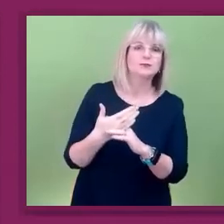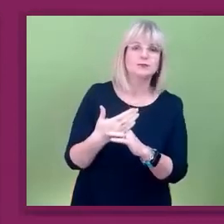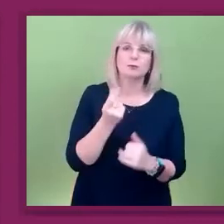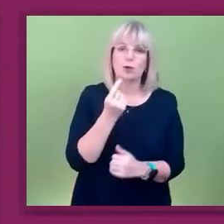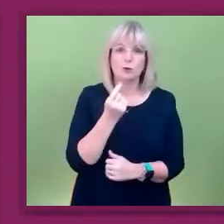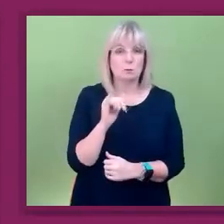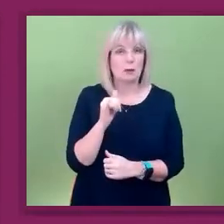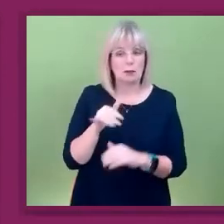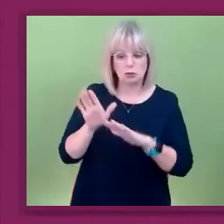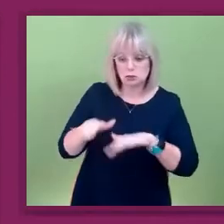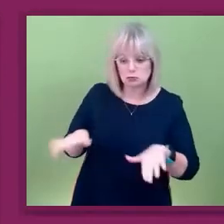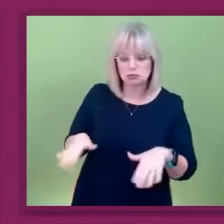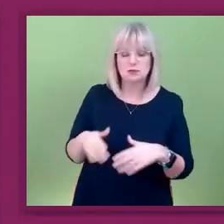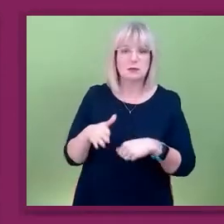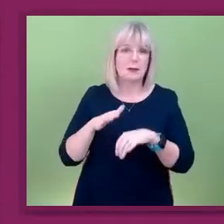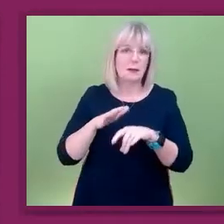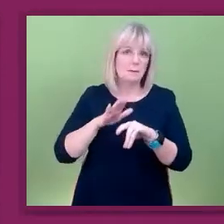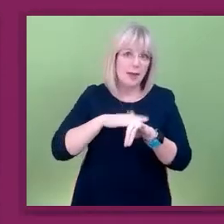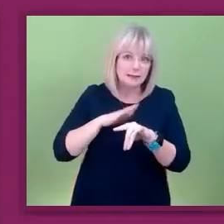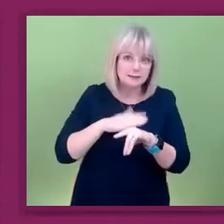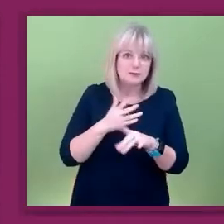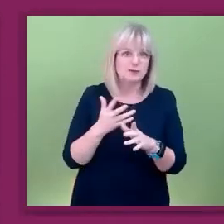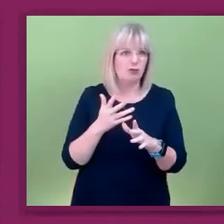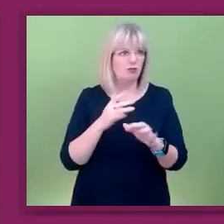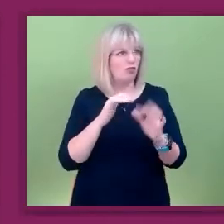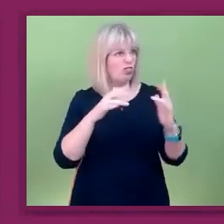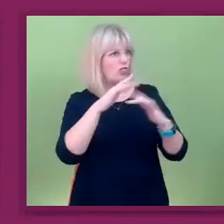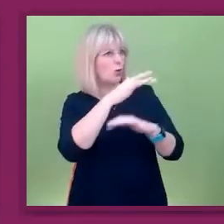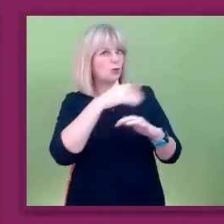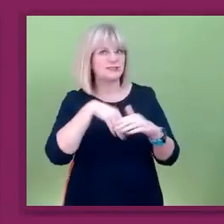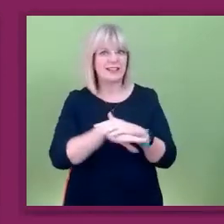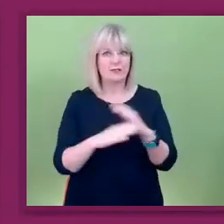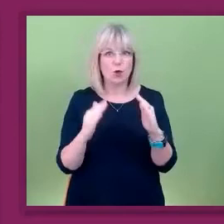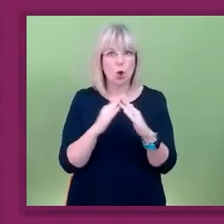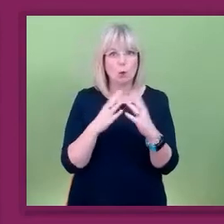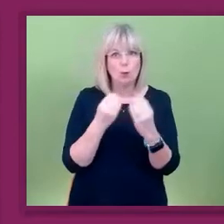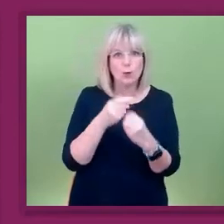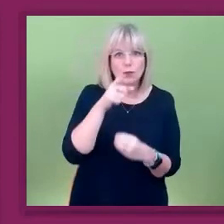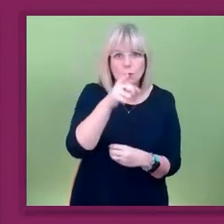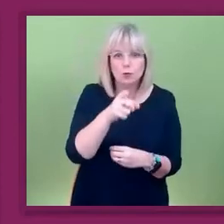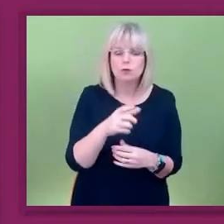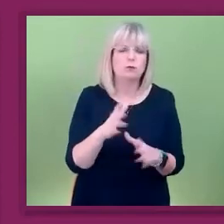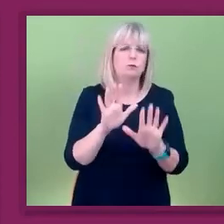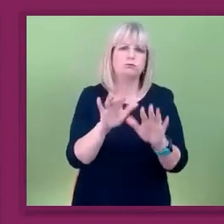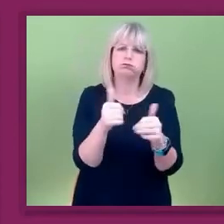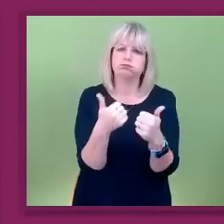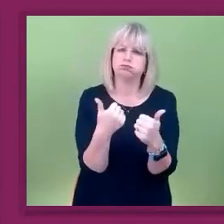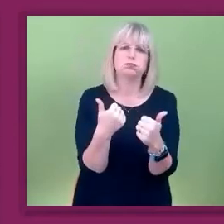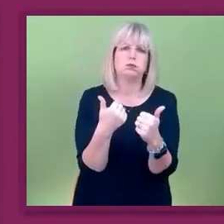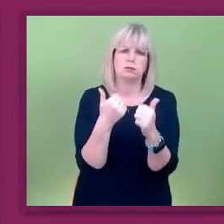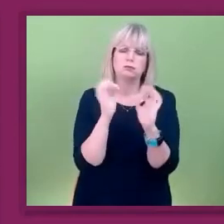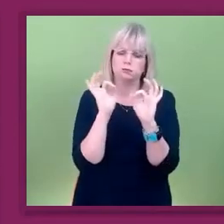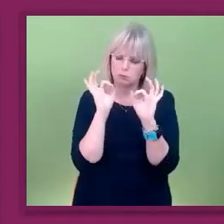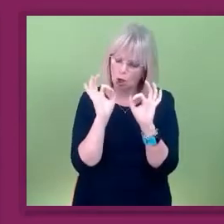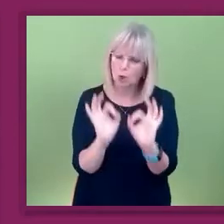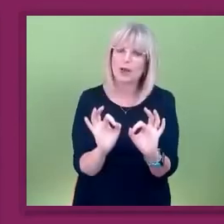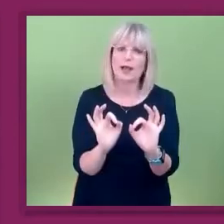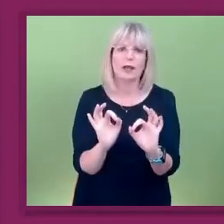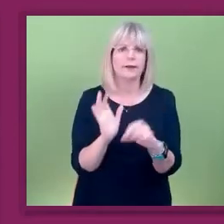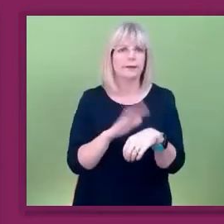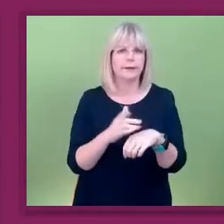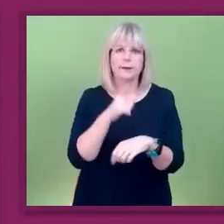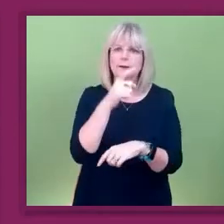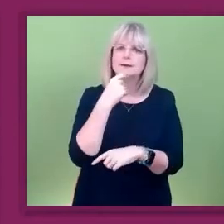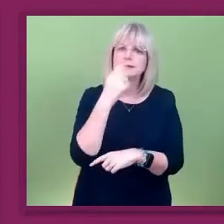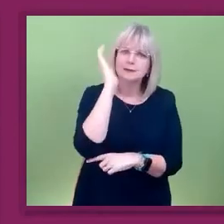from pets, from those around you in the home with you, and that is completely okay. Whether you're a speaker or an attendee,